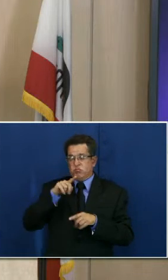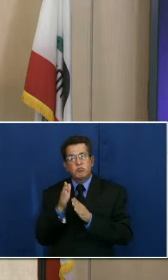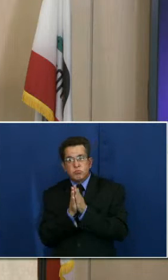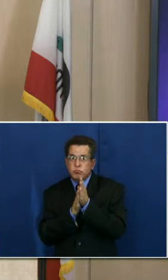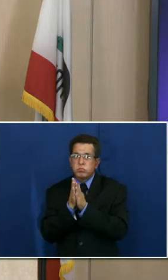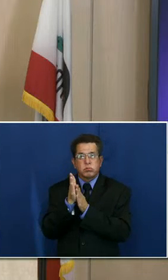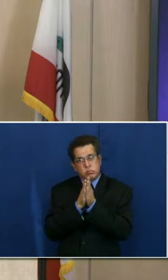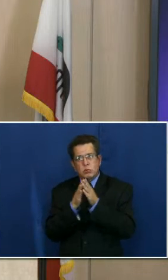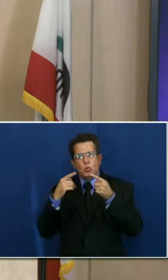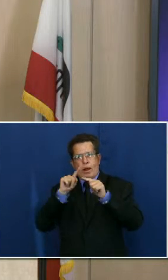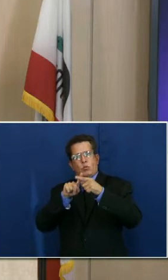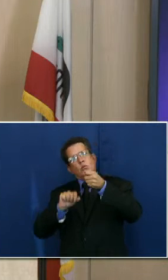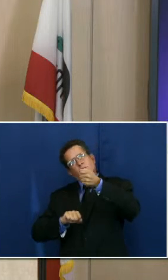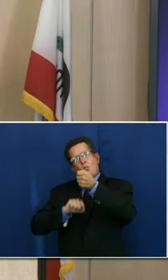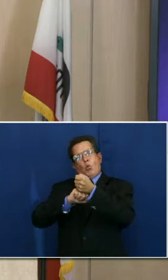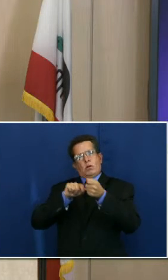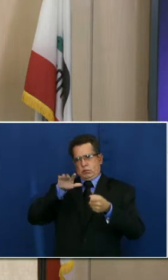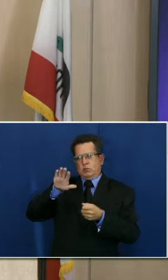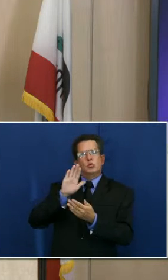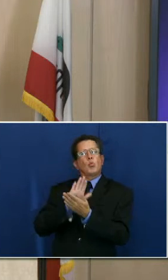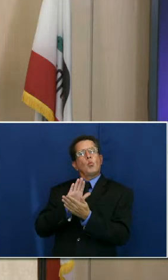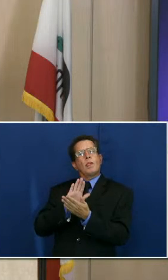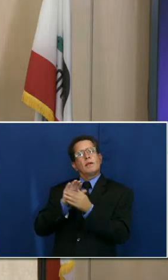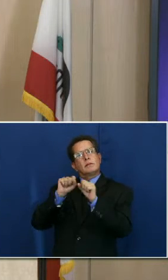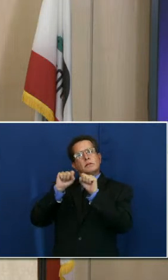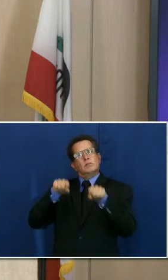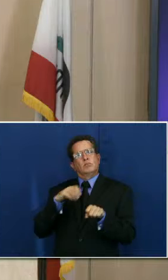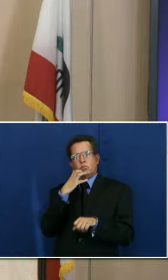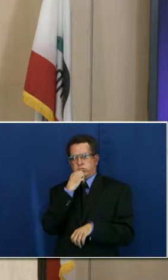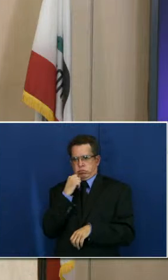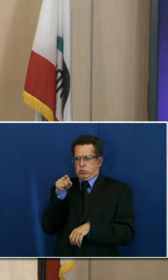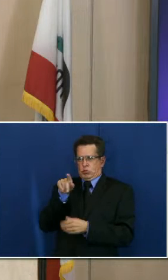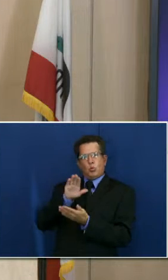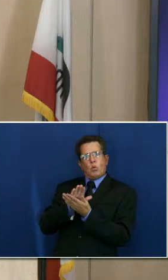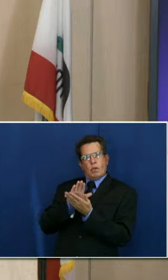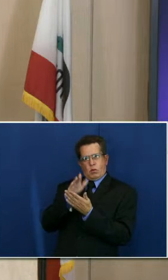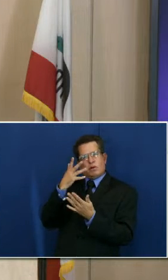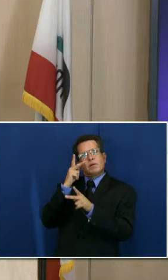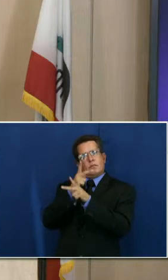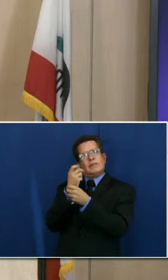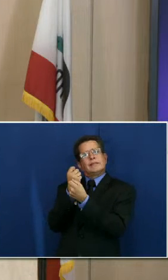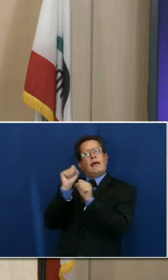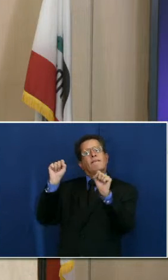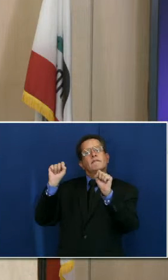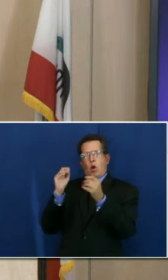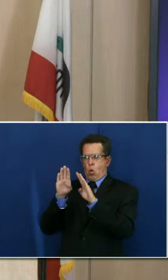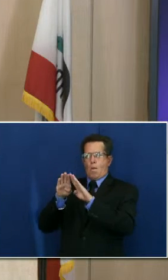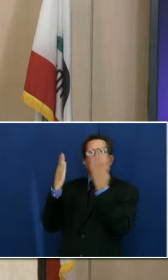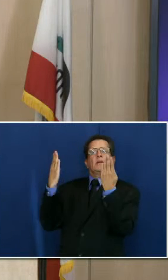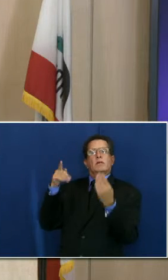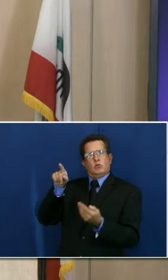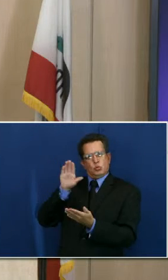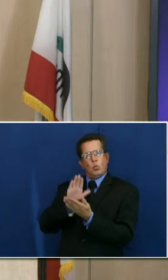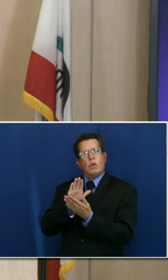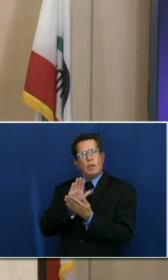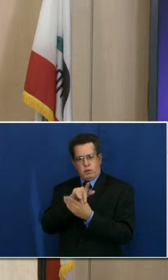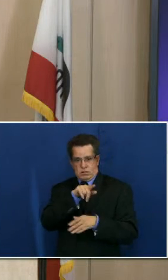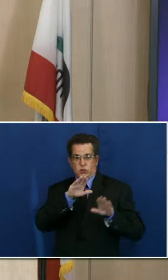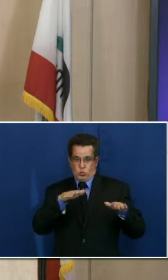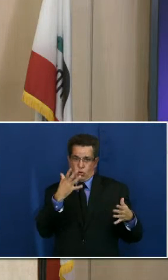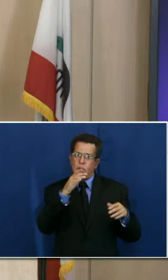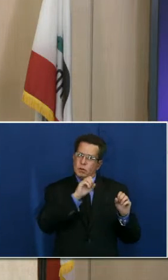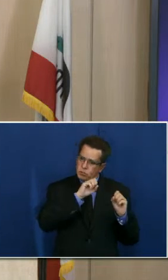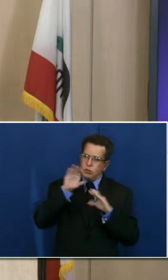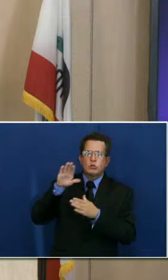to try and support our schools. Our schools are trying to reopen safely in a responsible way for parents who choose to